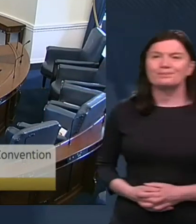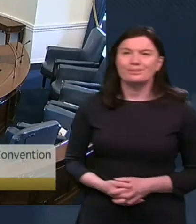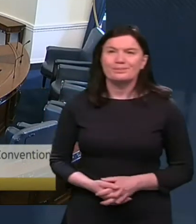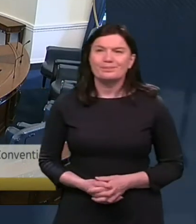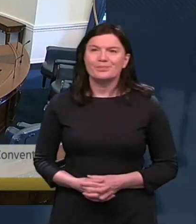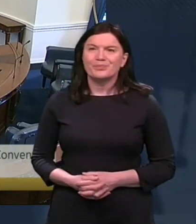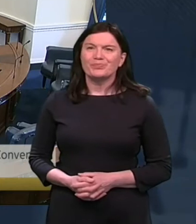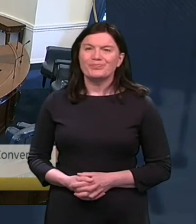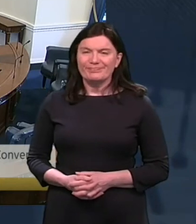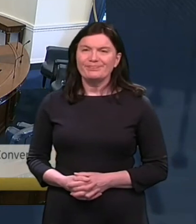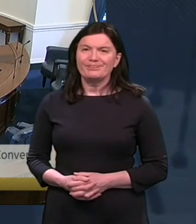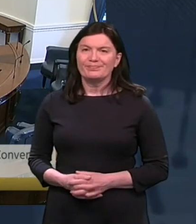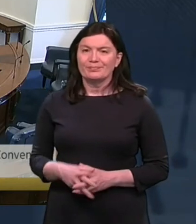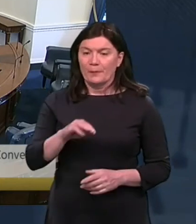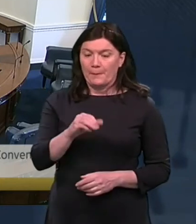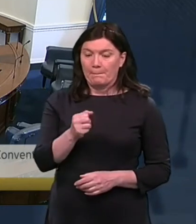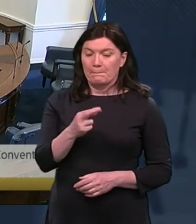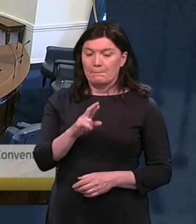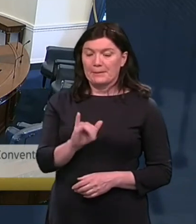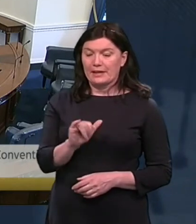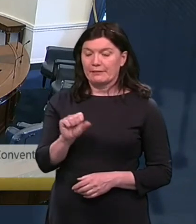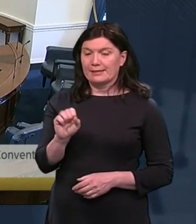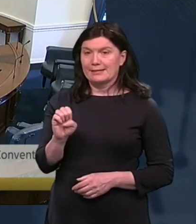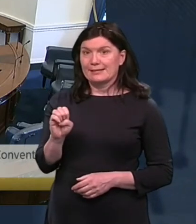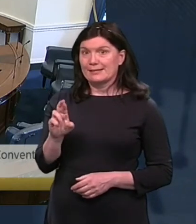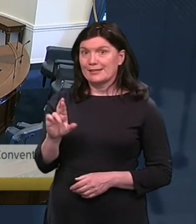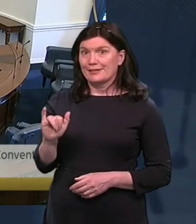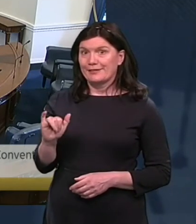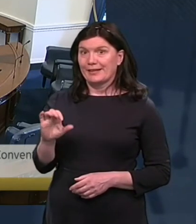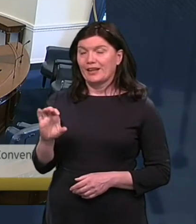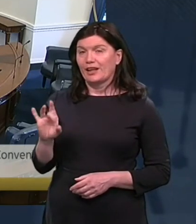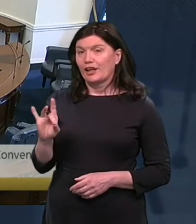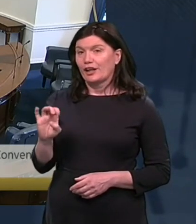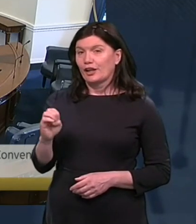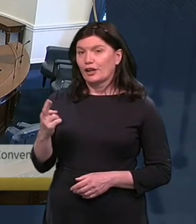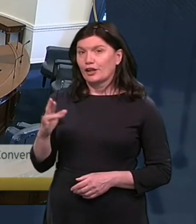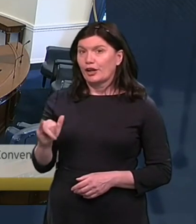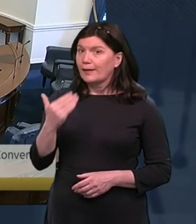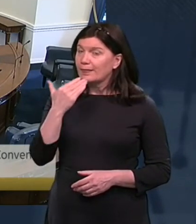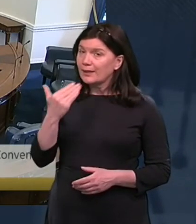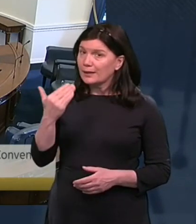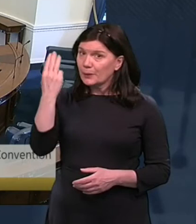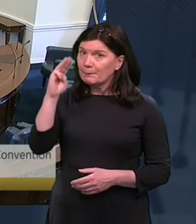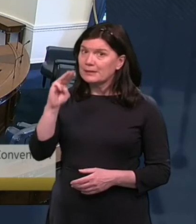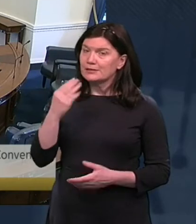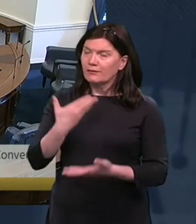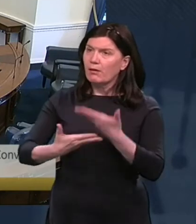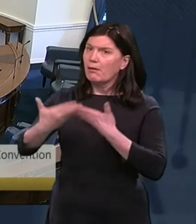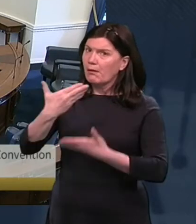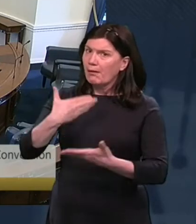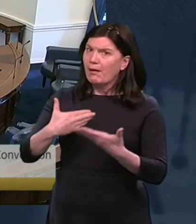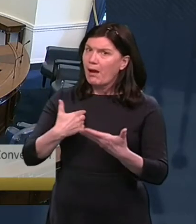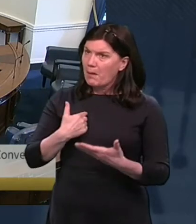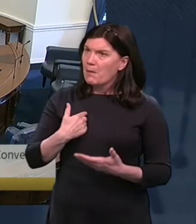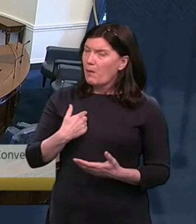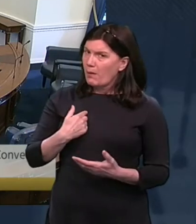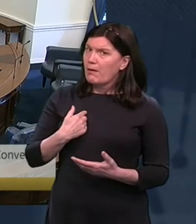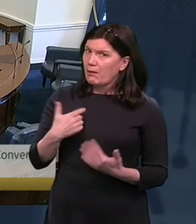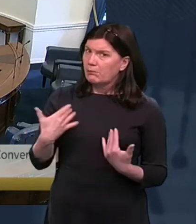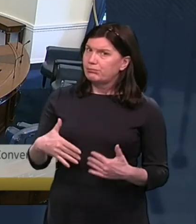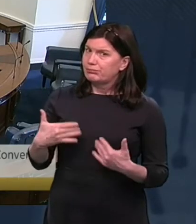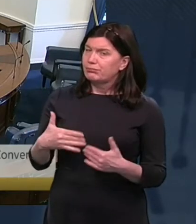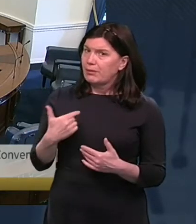Thank you very much, Chair. Thank you, Minister, and for your very comprehensive briefing. I'm very heartened by the ambition of the department in